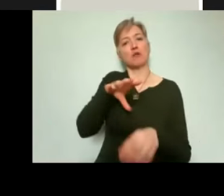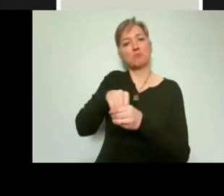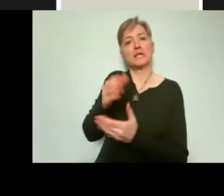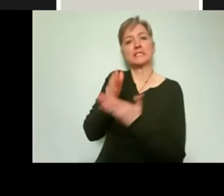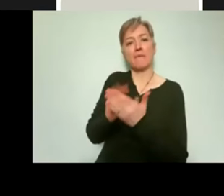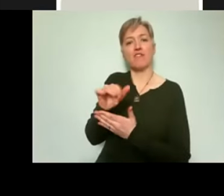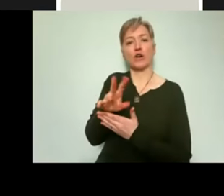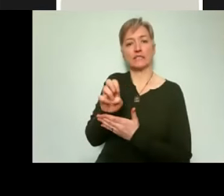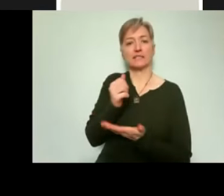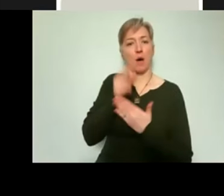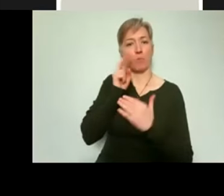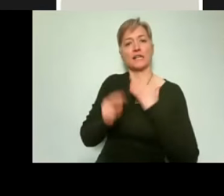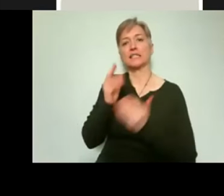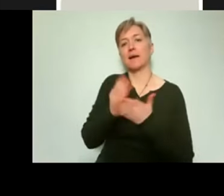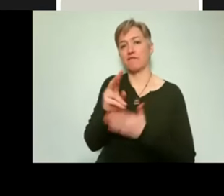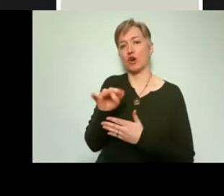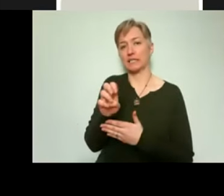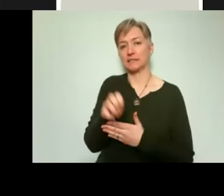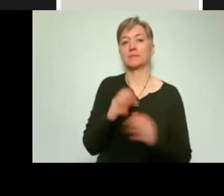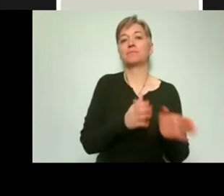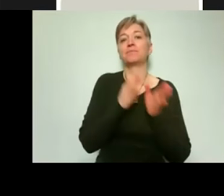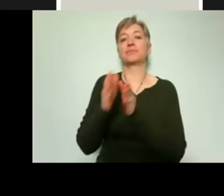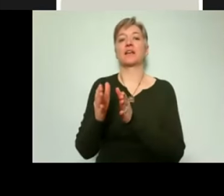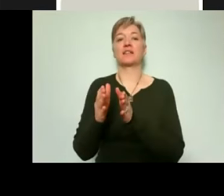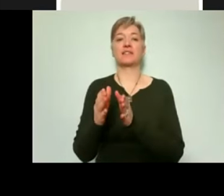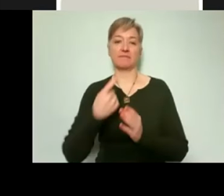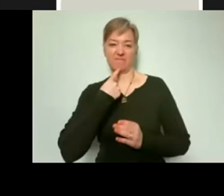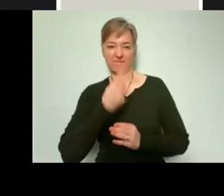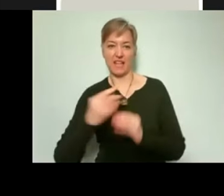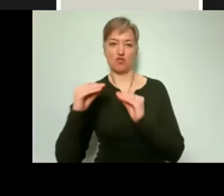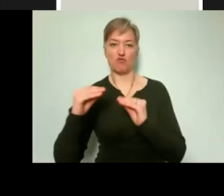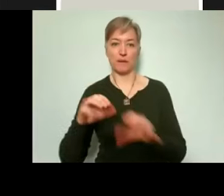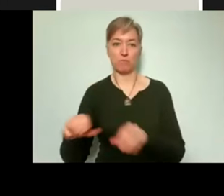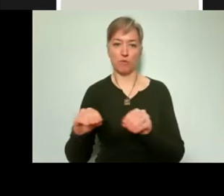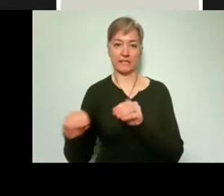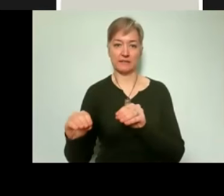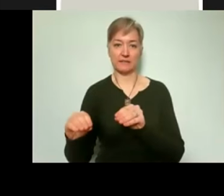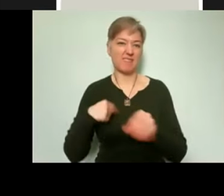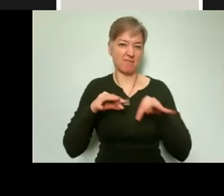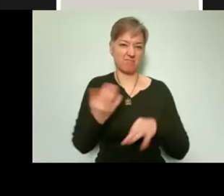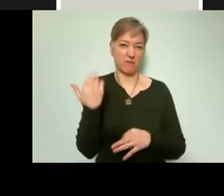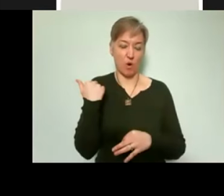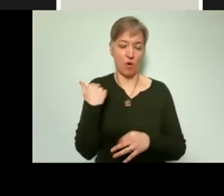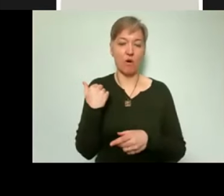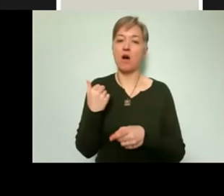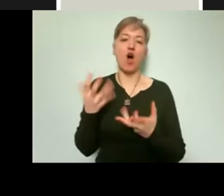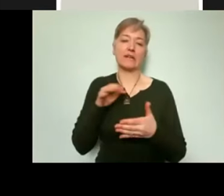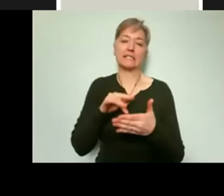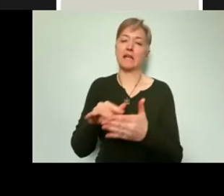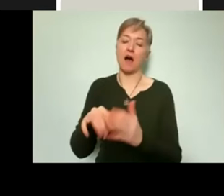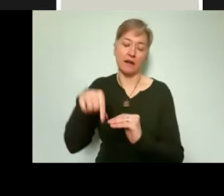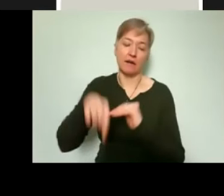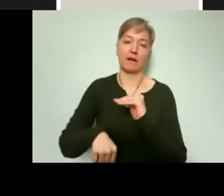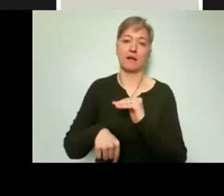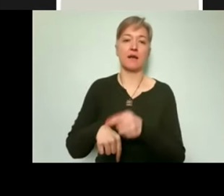others. Okay, these are now the instructed movements. Remember, I mentioned these at the beginning of the talk. These have been studied extensively. It's the impact